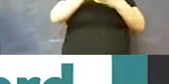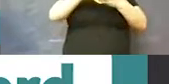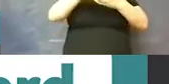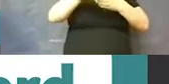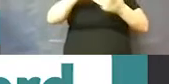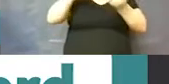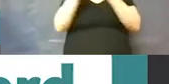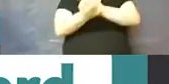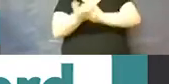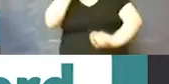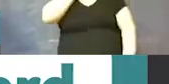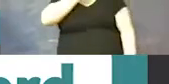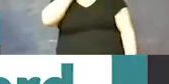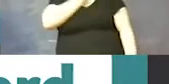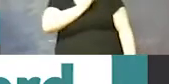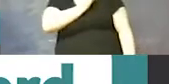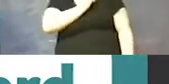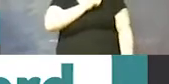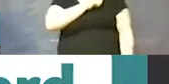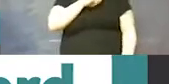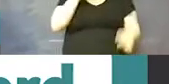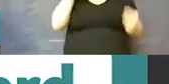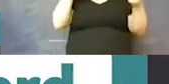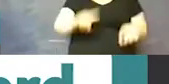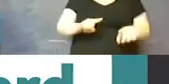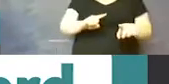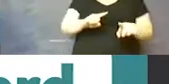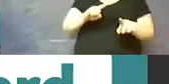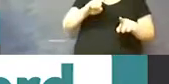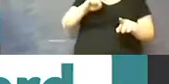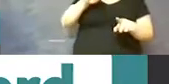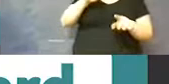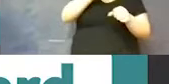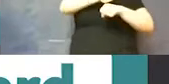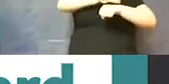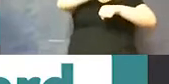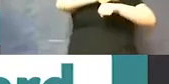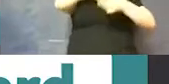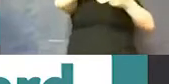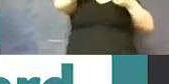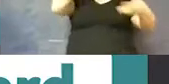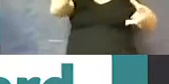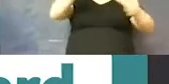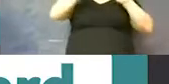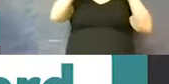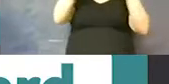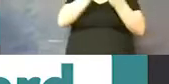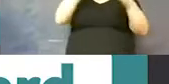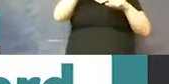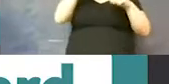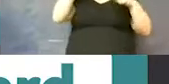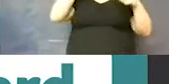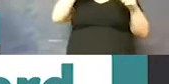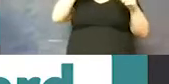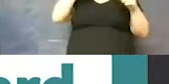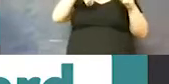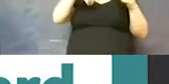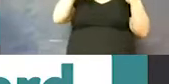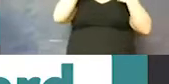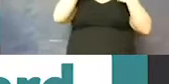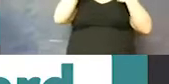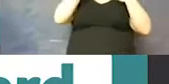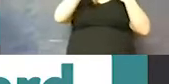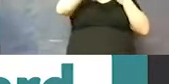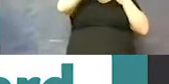So what happens is that campuses notify the district when they receive a positive or a probable